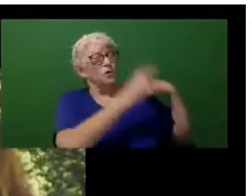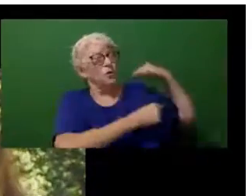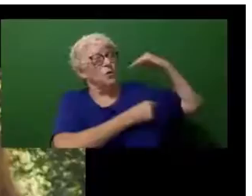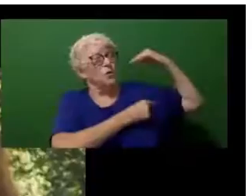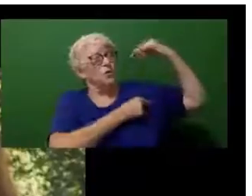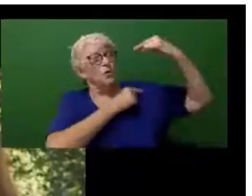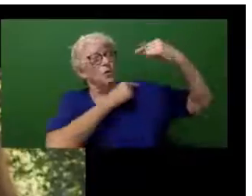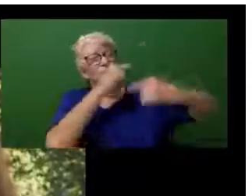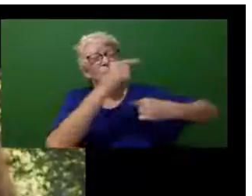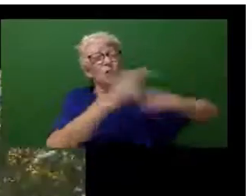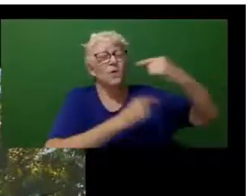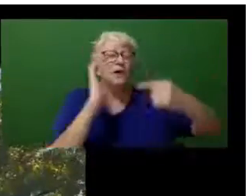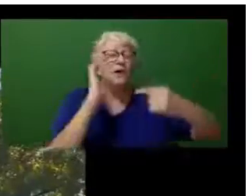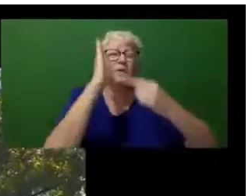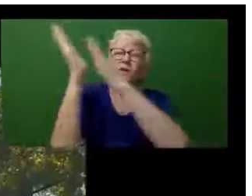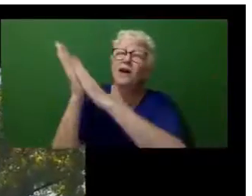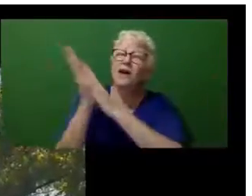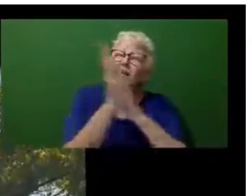mind.